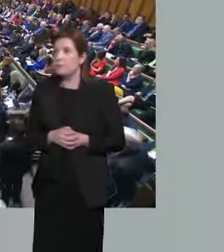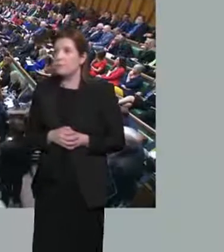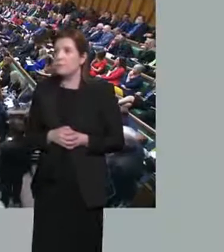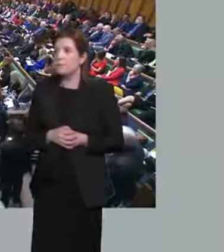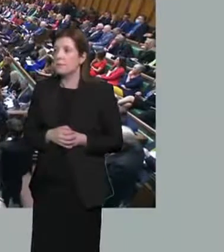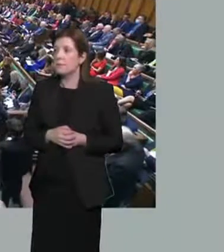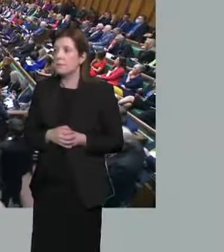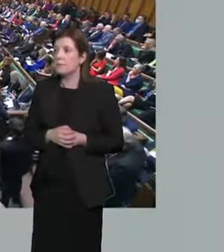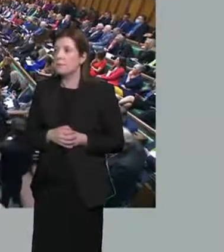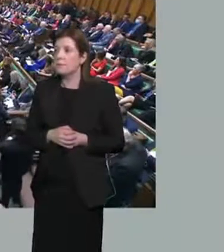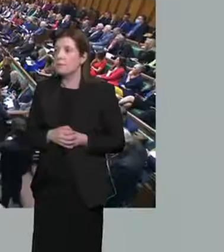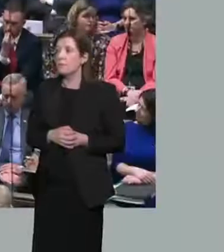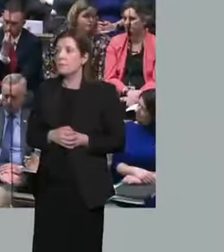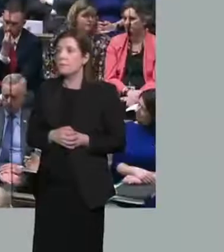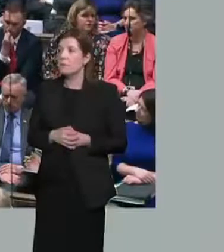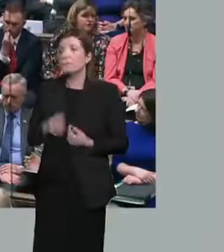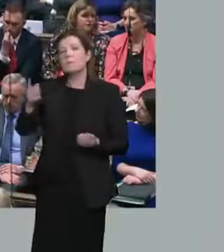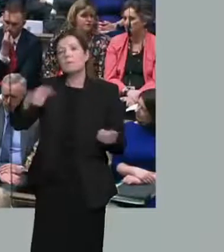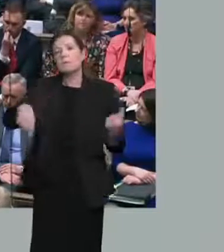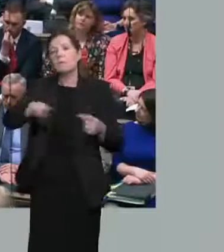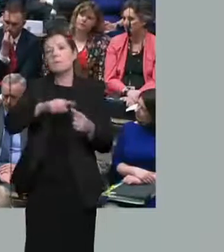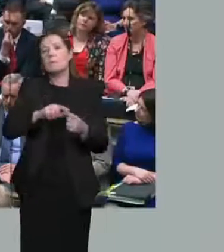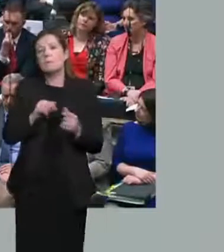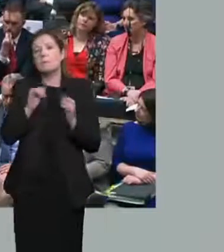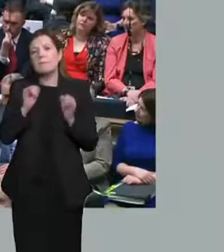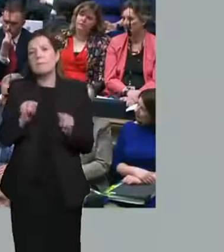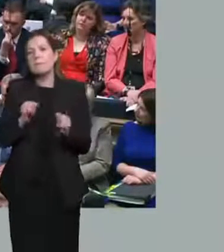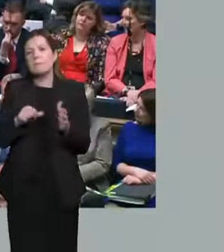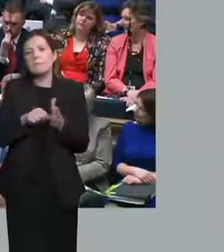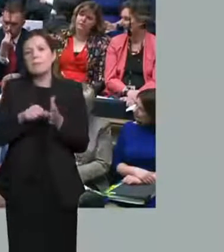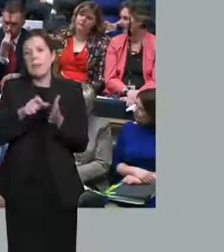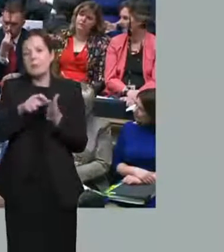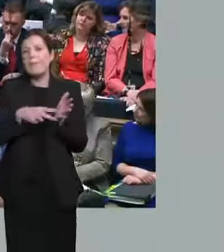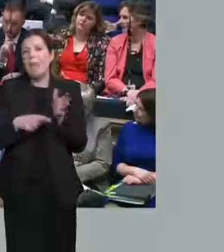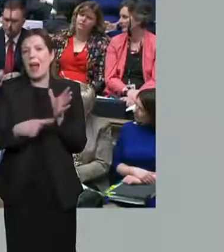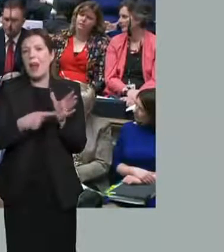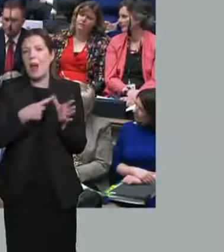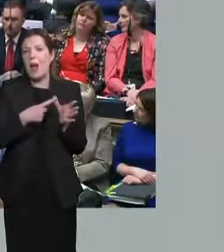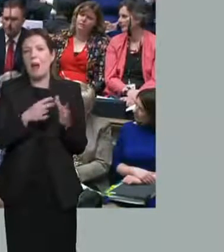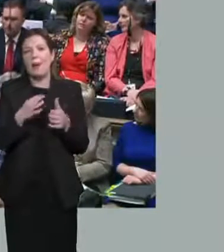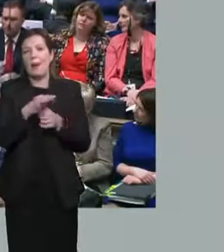Go about their lives or even get to work because their driving licences are stuck at the DVLA.